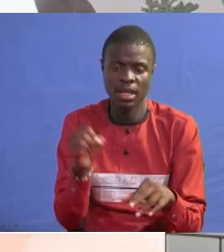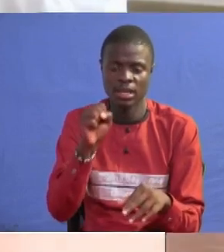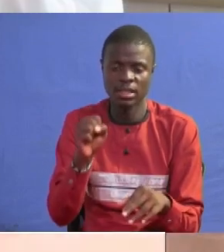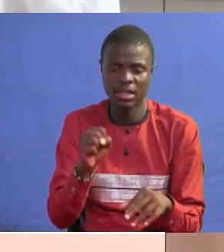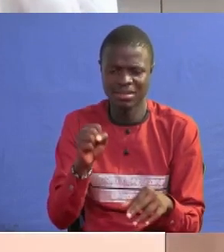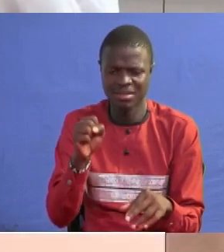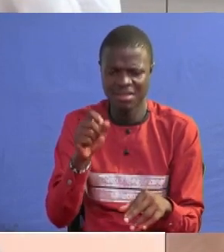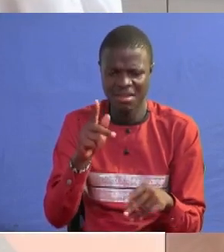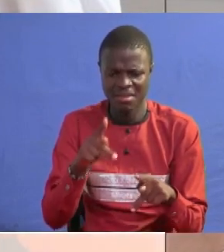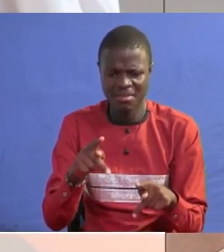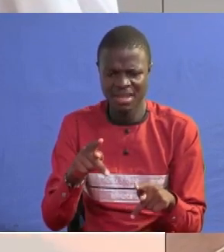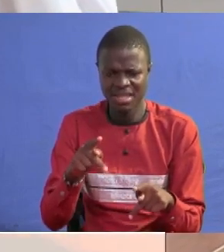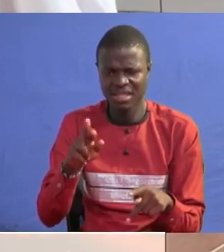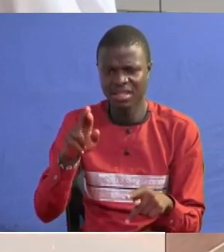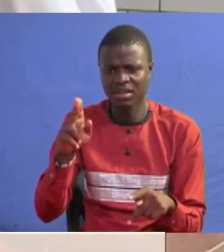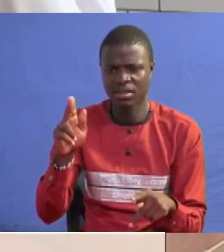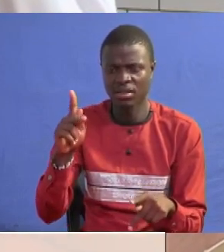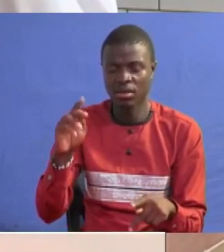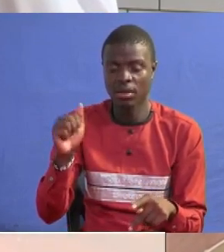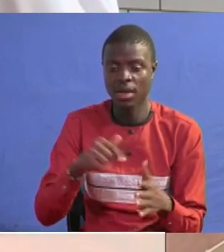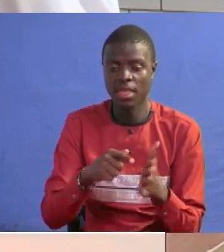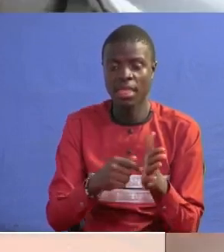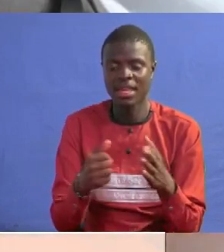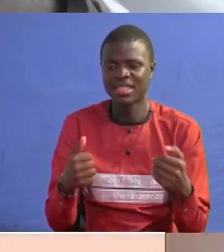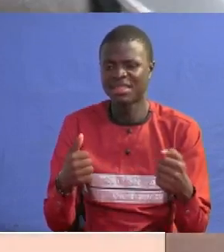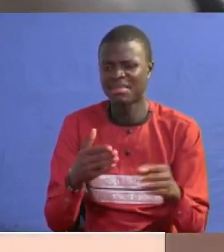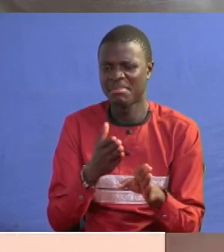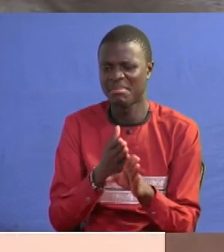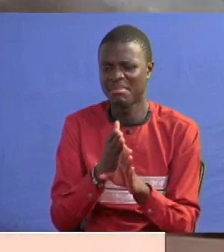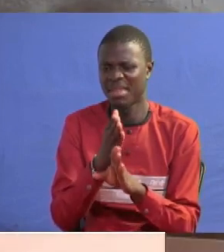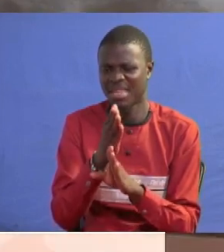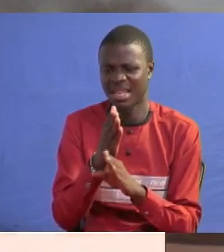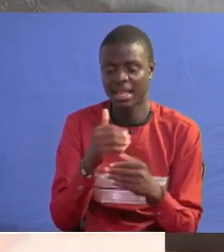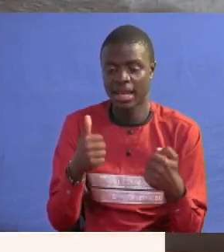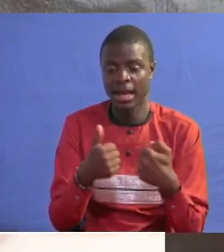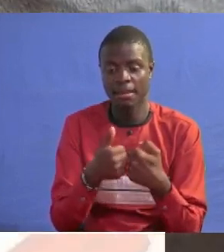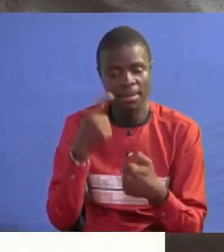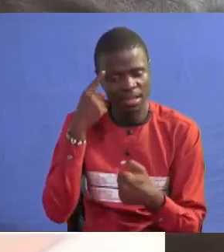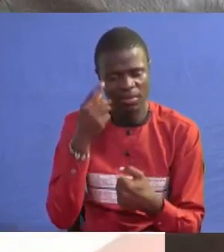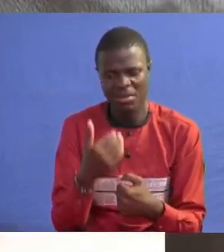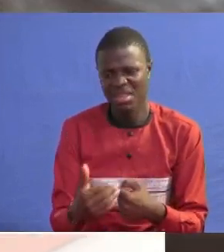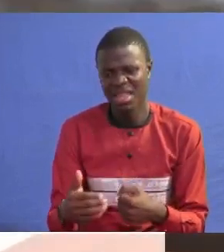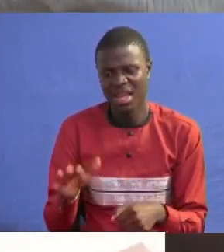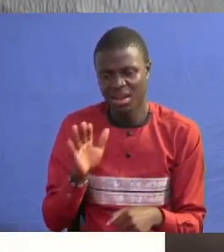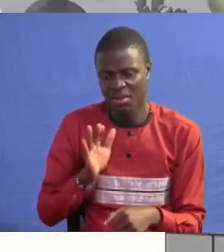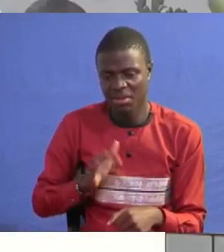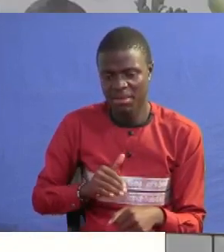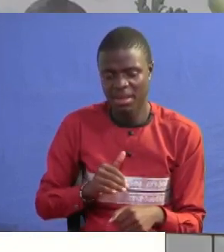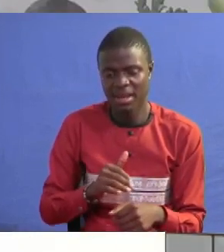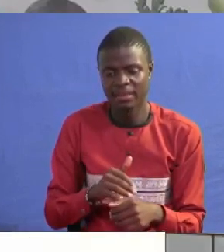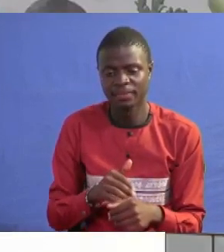Ruaka, alisema kuwa hali hii kwa kawaida hutokea kwa wanawake wenye umri mdogo. Kuna aina tofauti za uvimbe wa